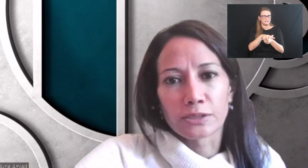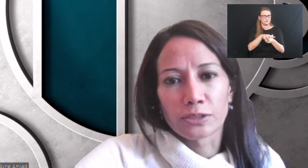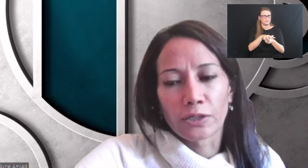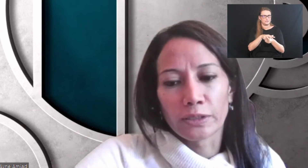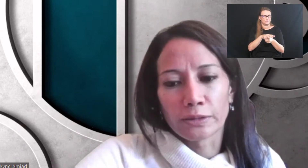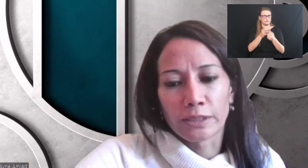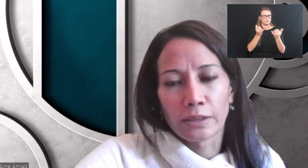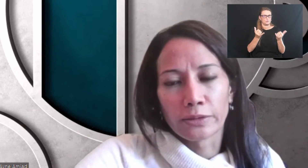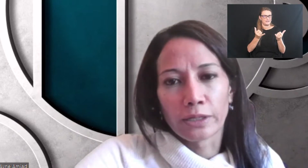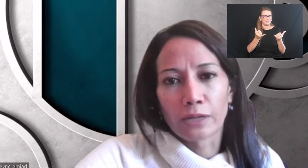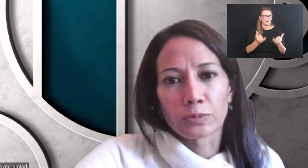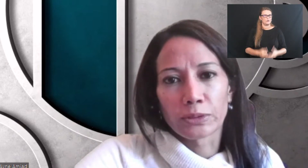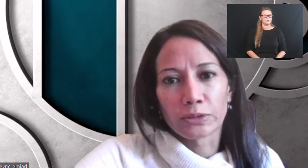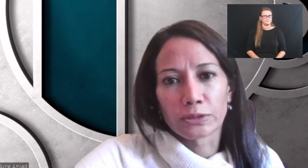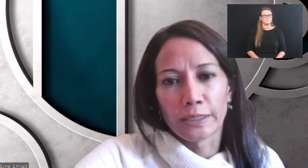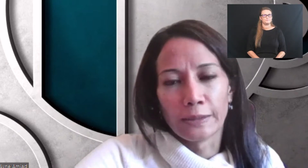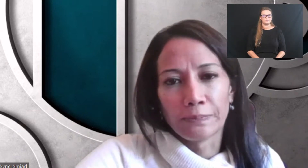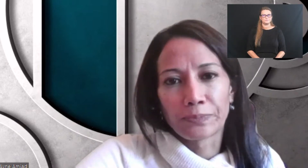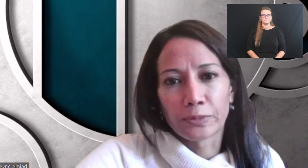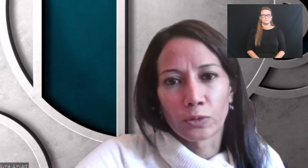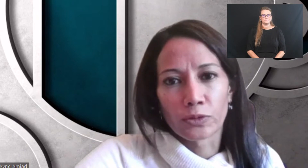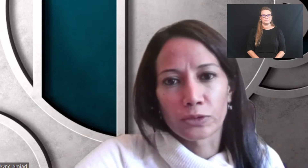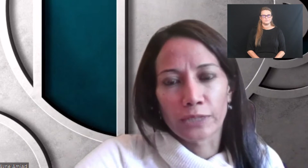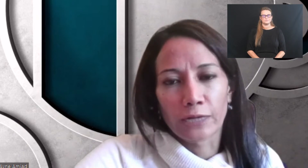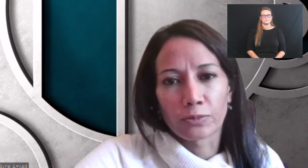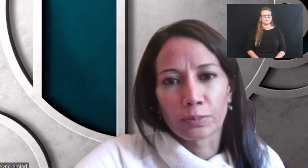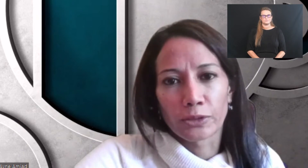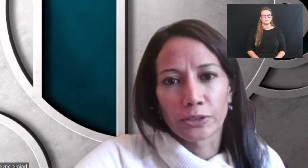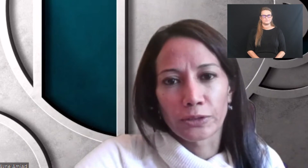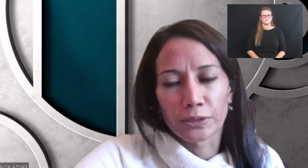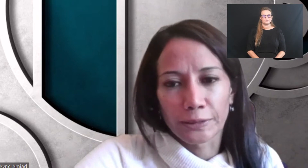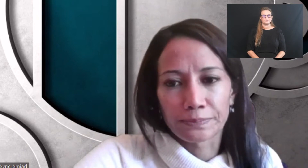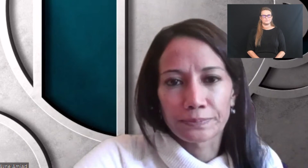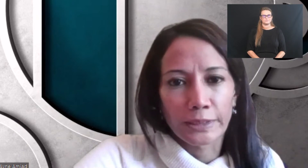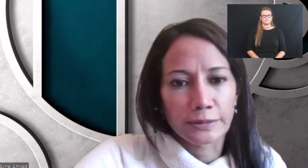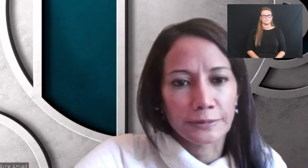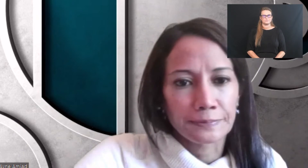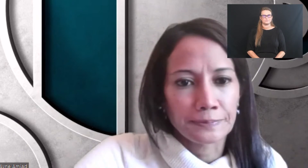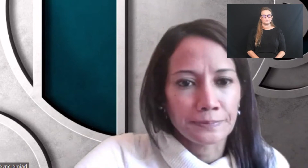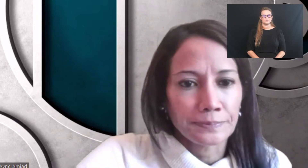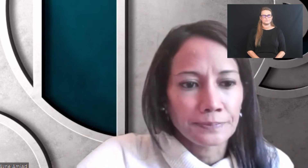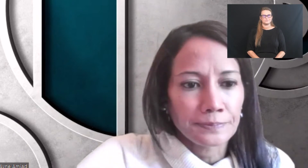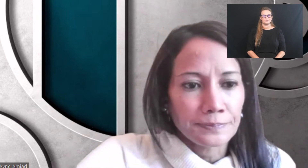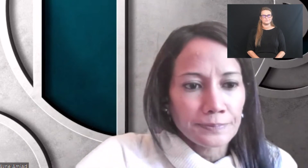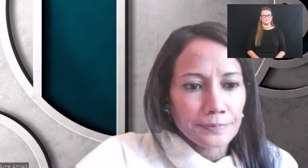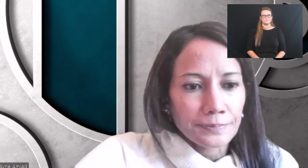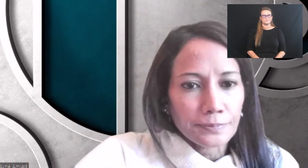trend necessarily on the hospitals, north or south particularly. Thanks.